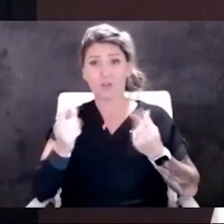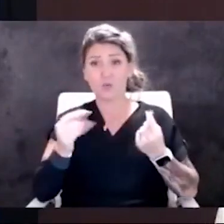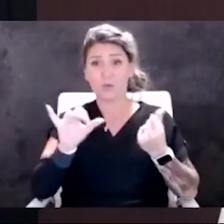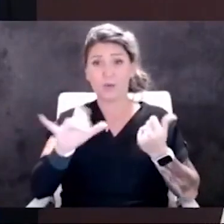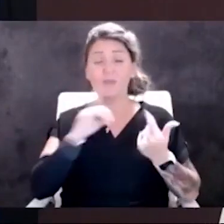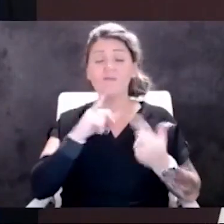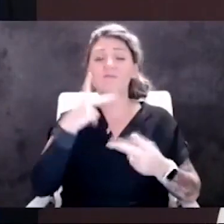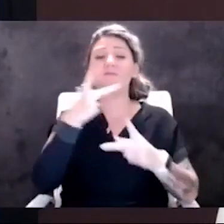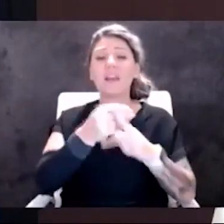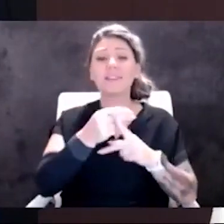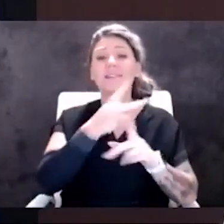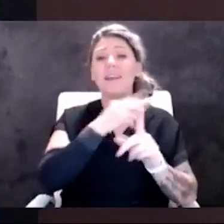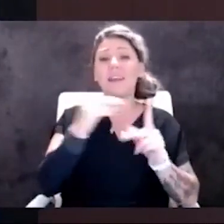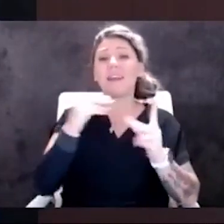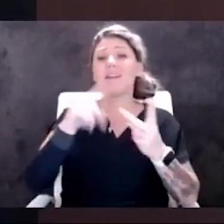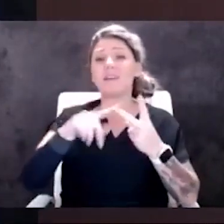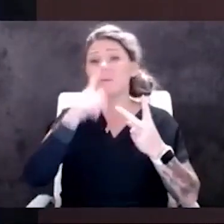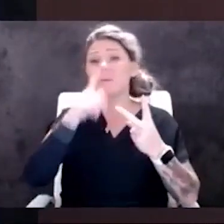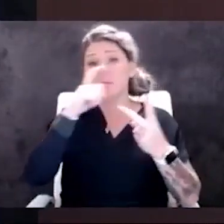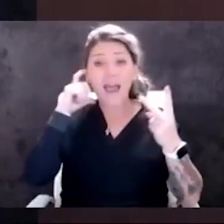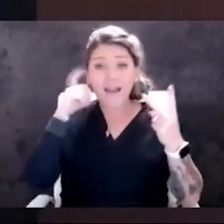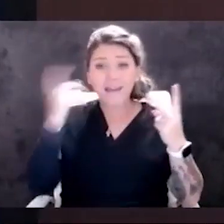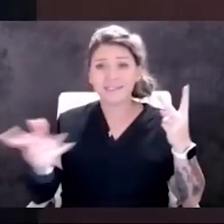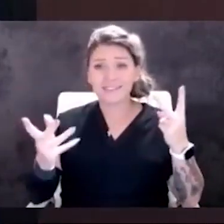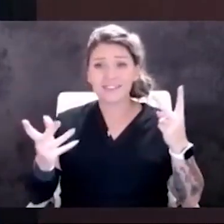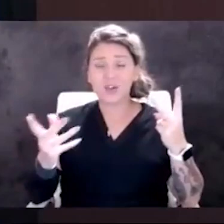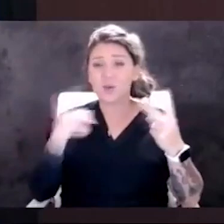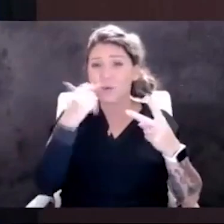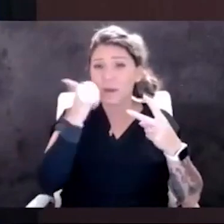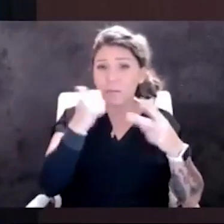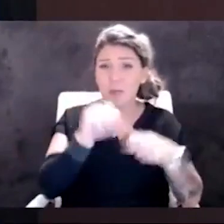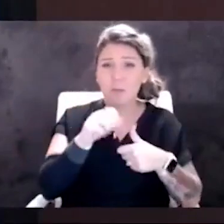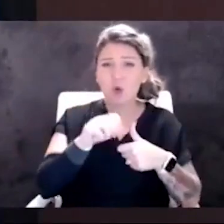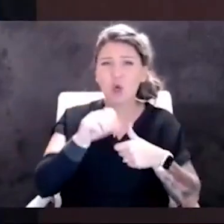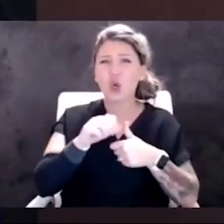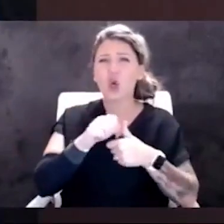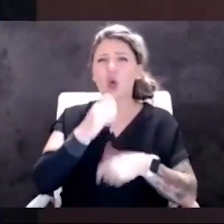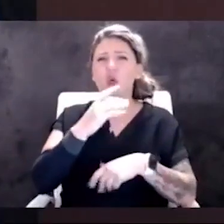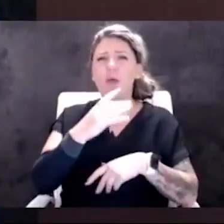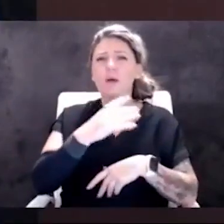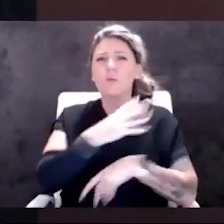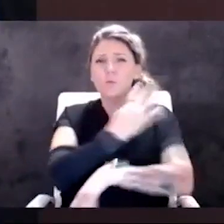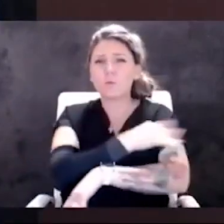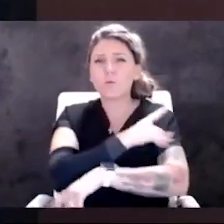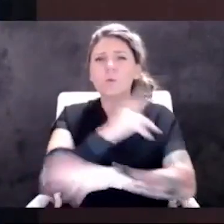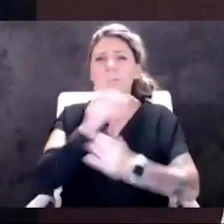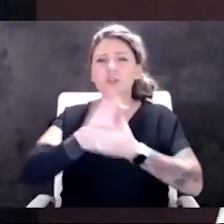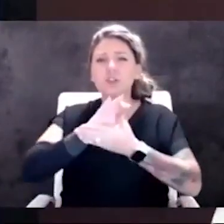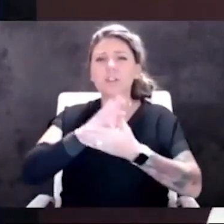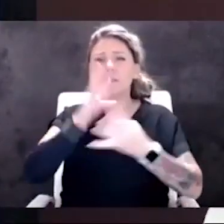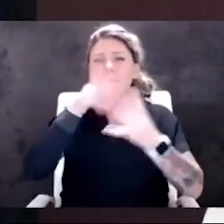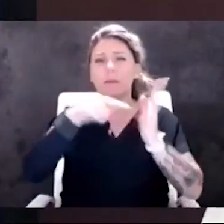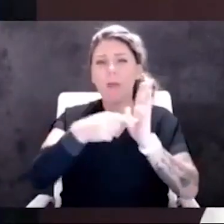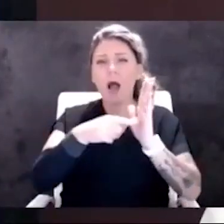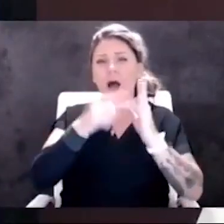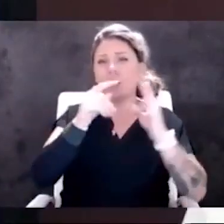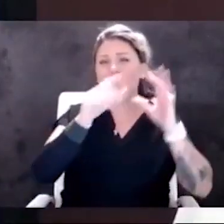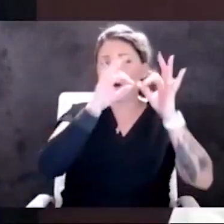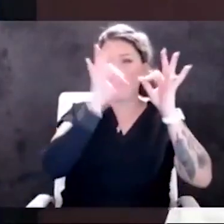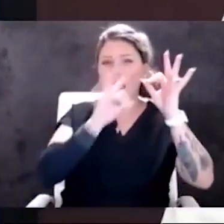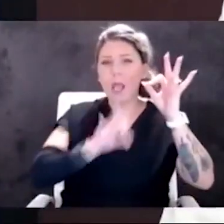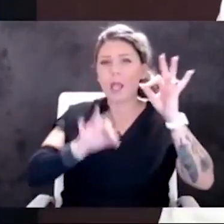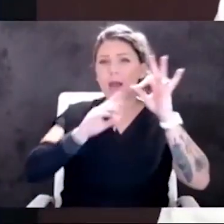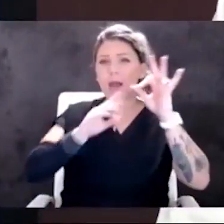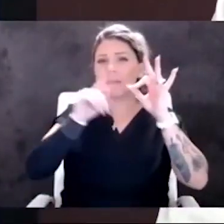masks, because masking is remember that Swiss cheese model? Yeah. All the layers you could do to help protect yourself from spreading to someone else a